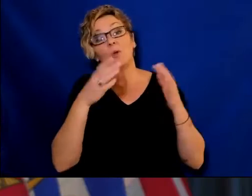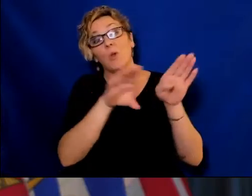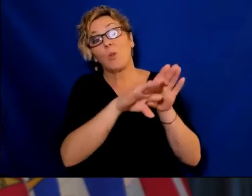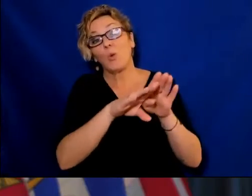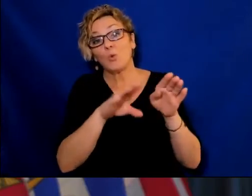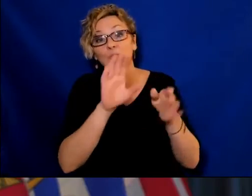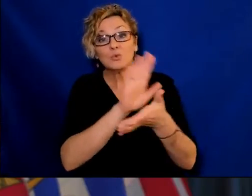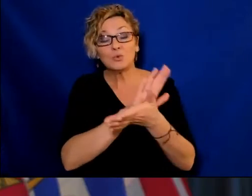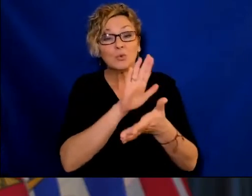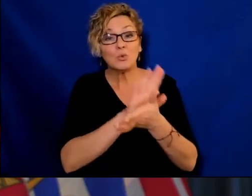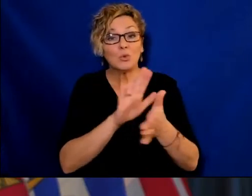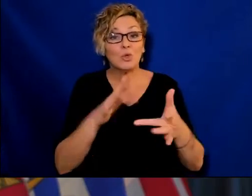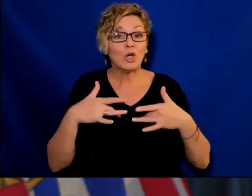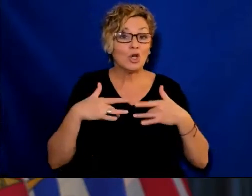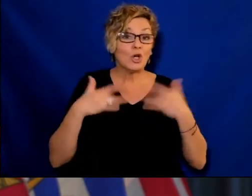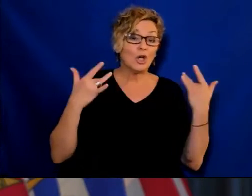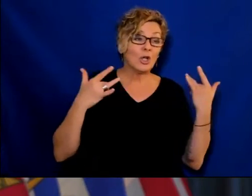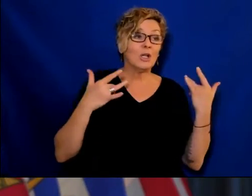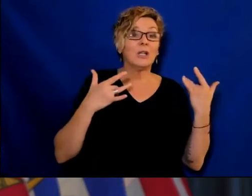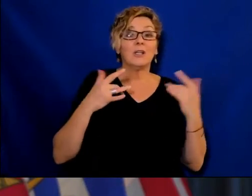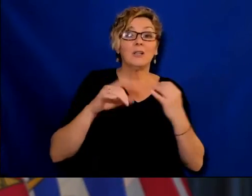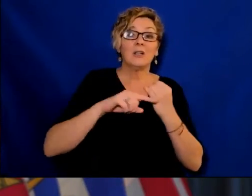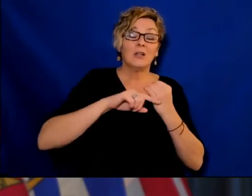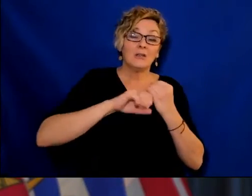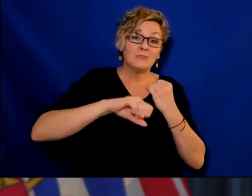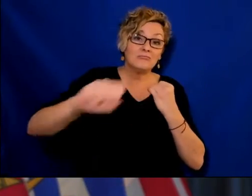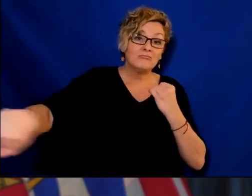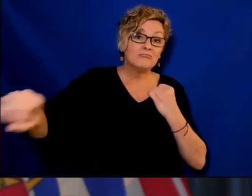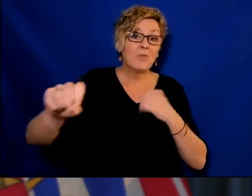places for children to be safely